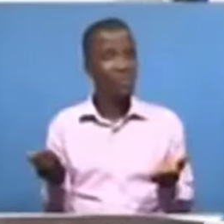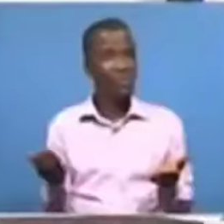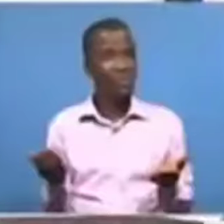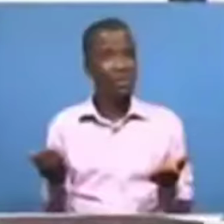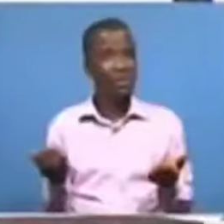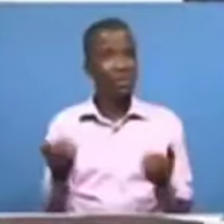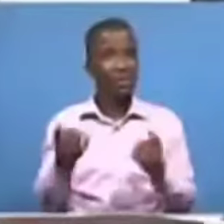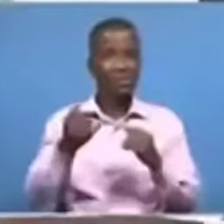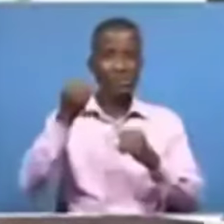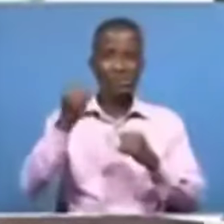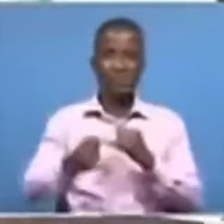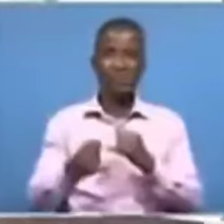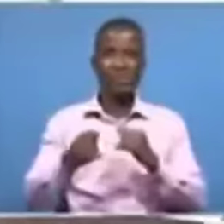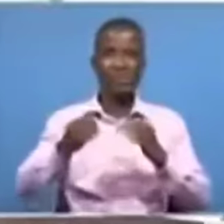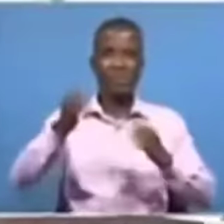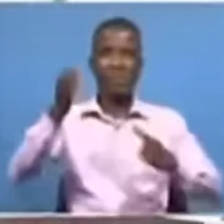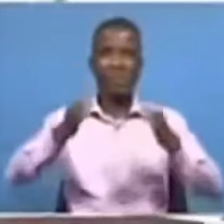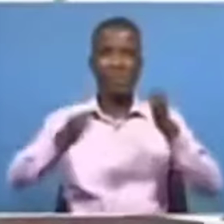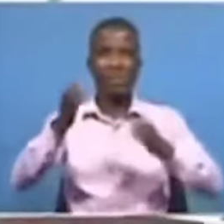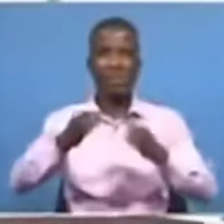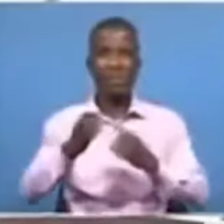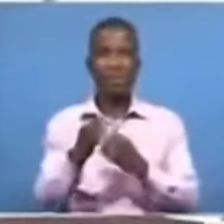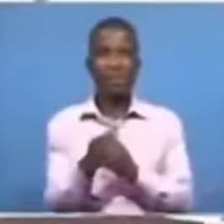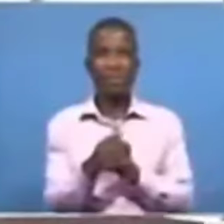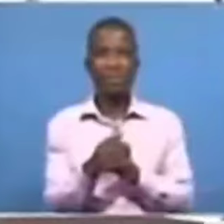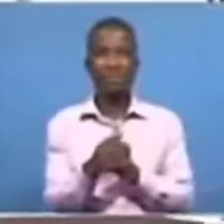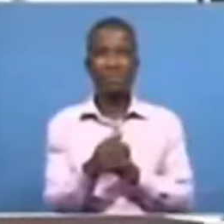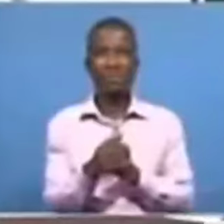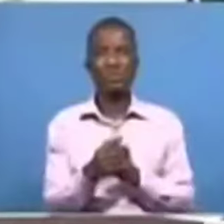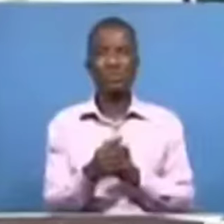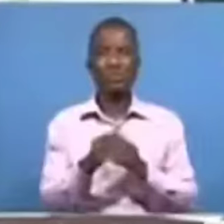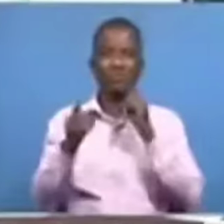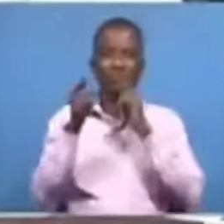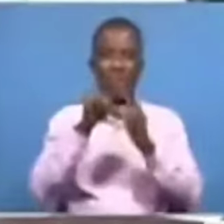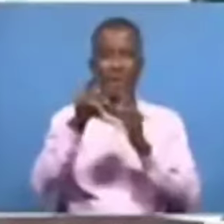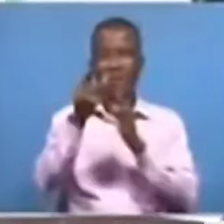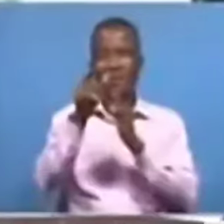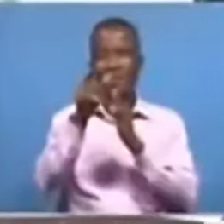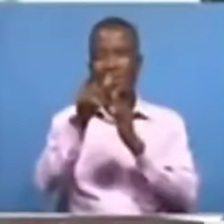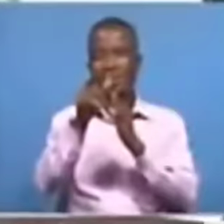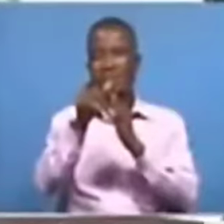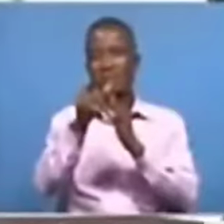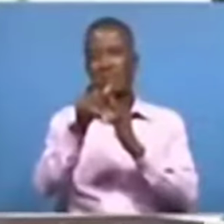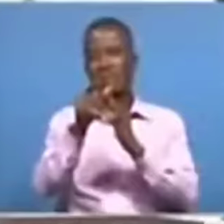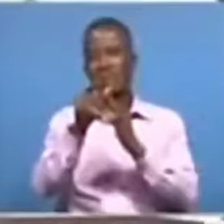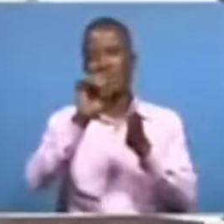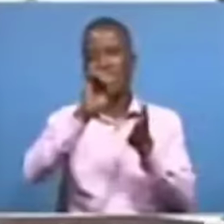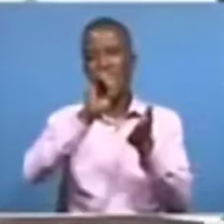again, the court spoke about Section 72 of the Evidence Act that